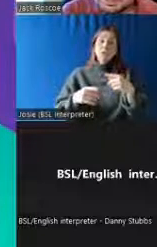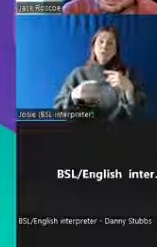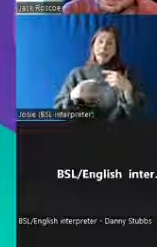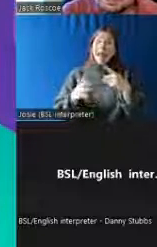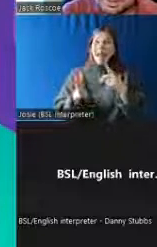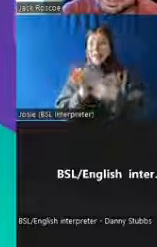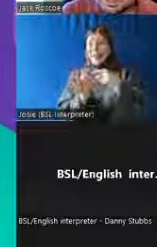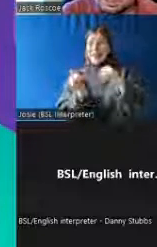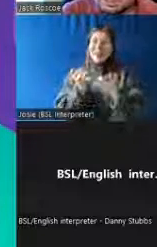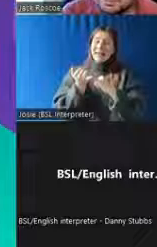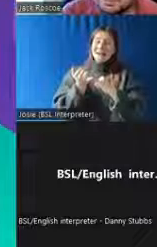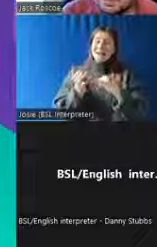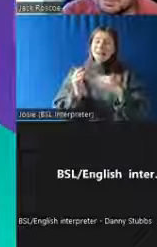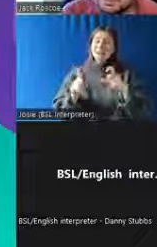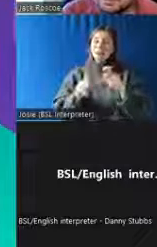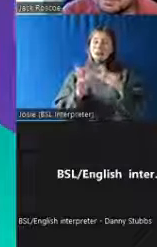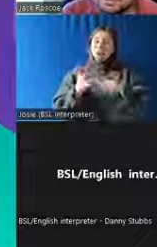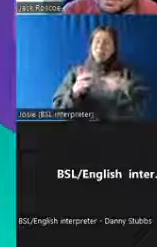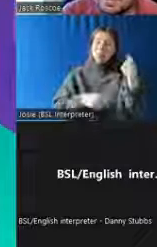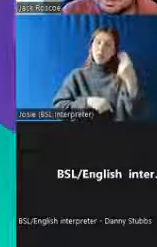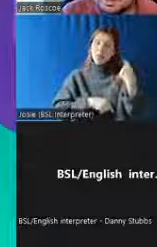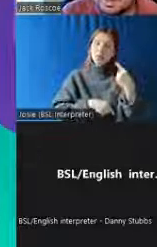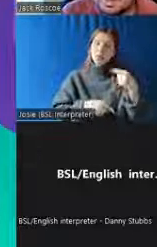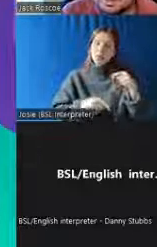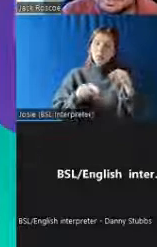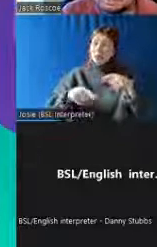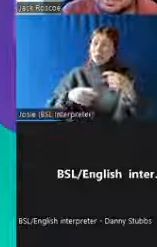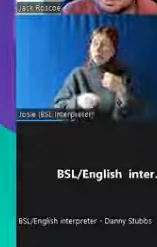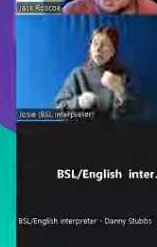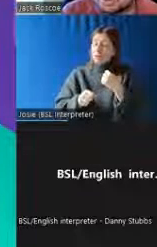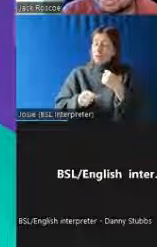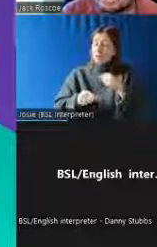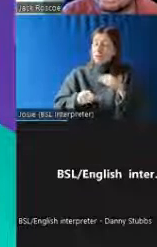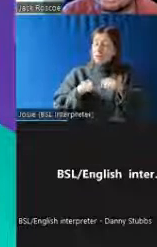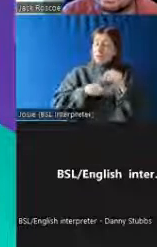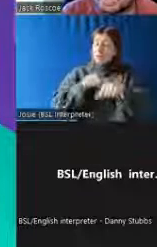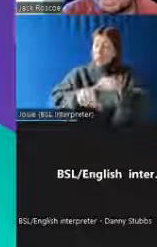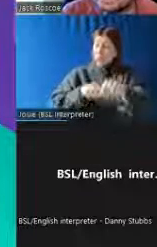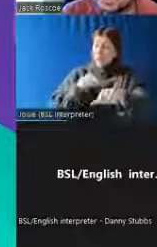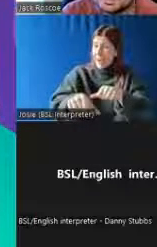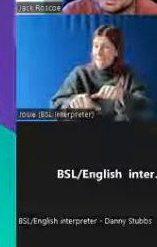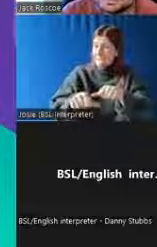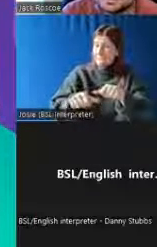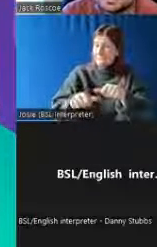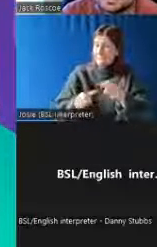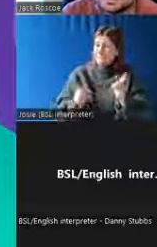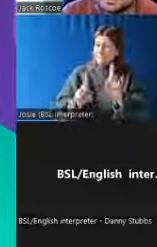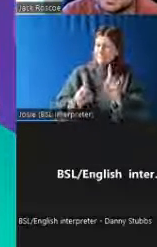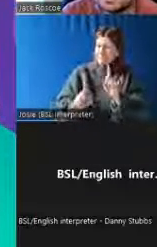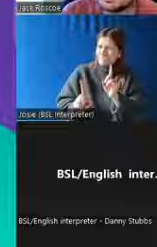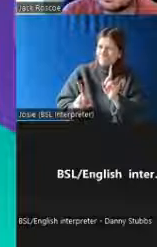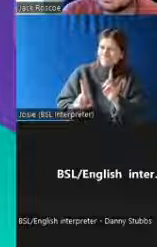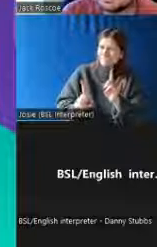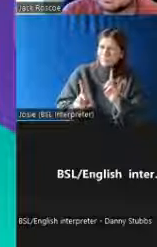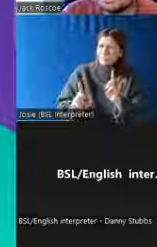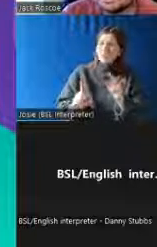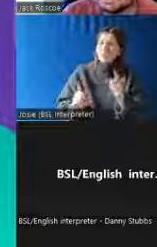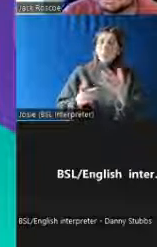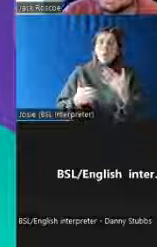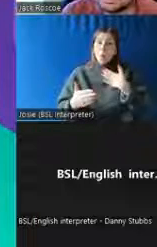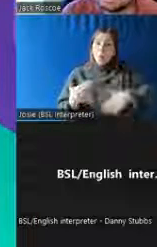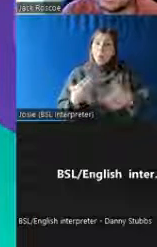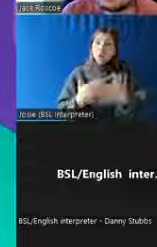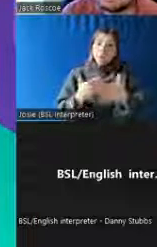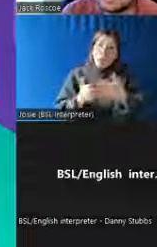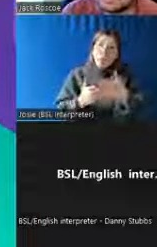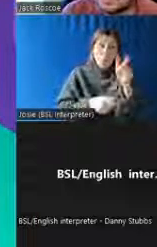So it was a vast program which was aimed at bringing more people back outside and doing things in London with